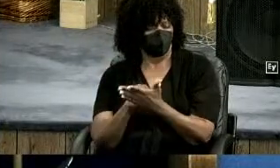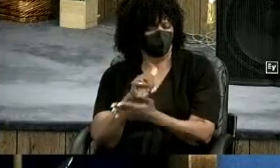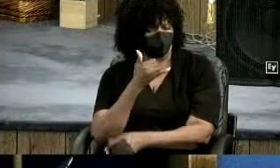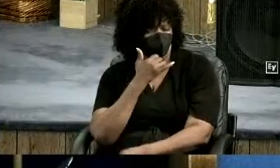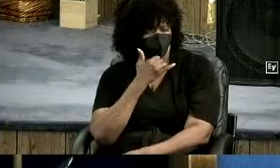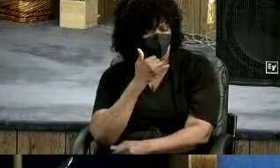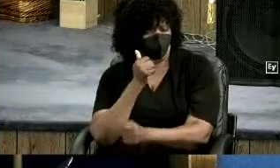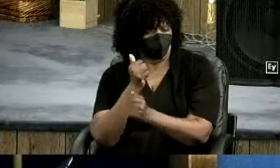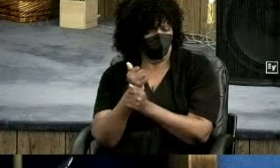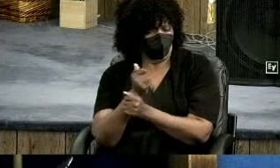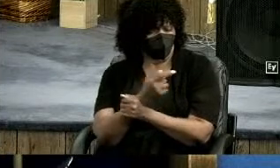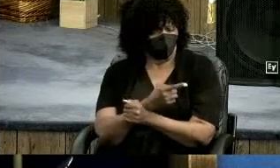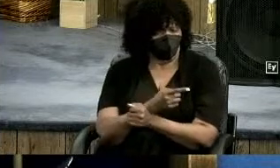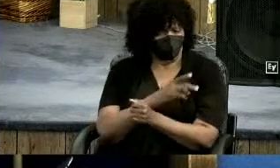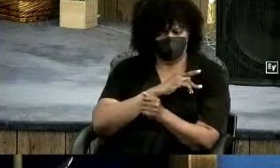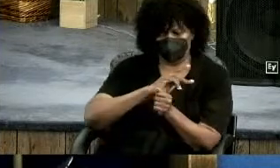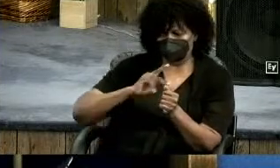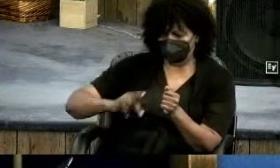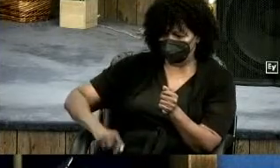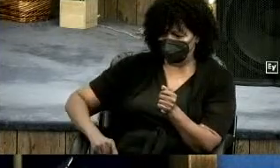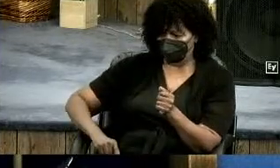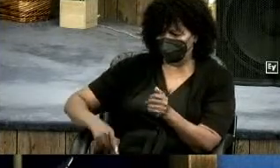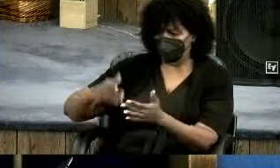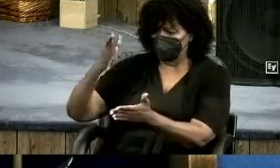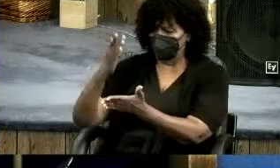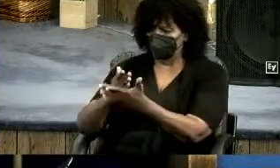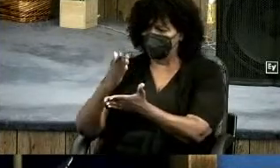king now has broken protocol.